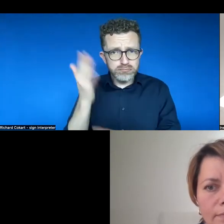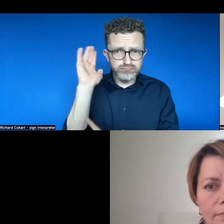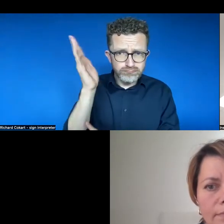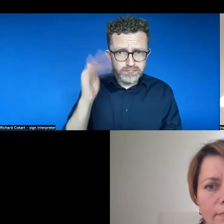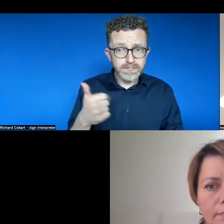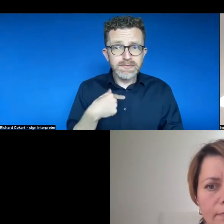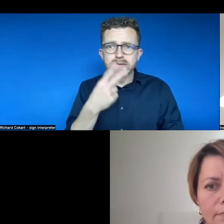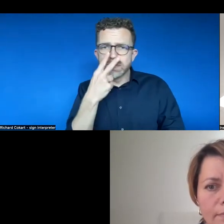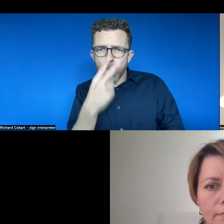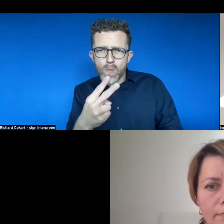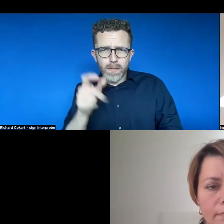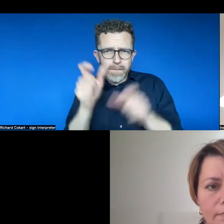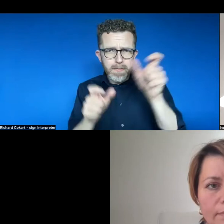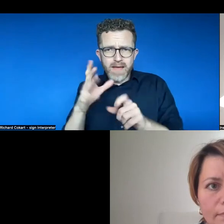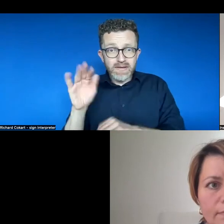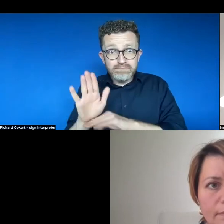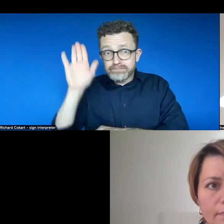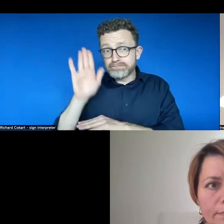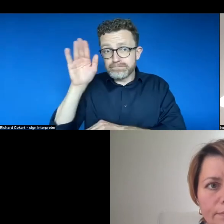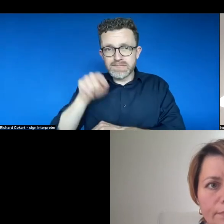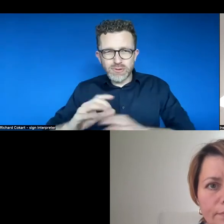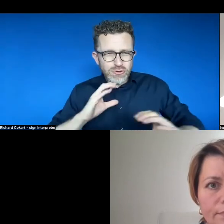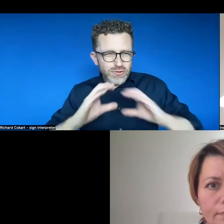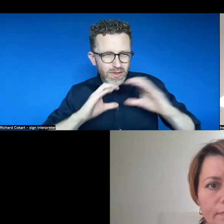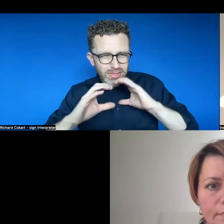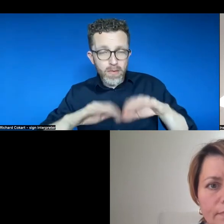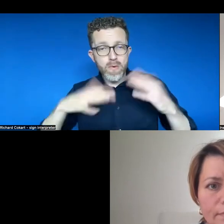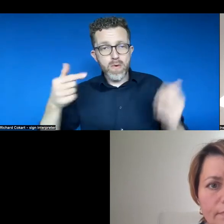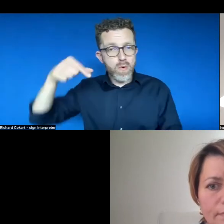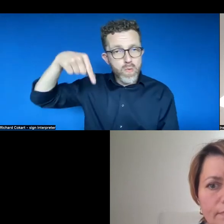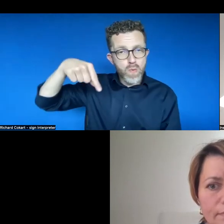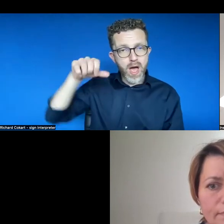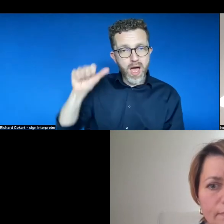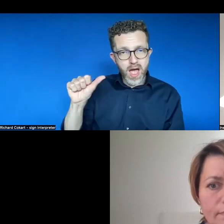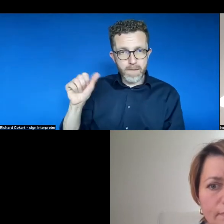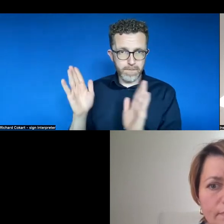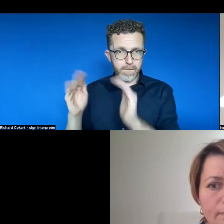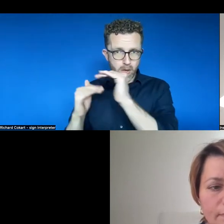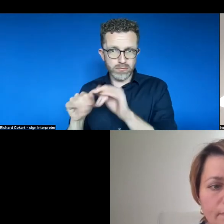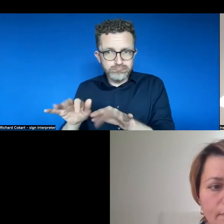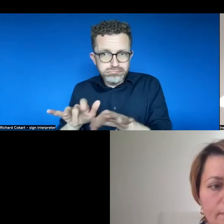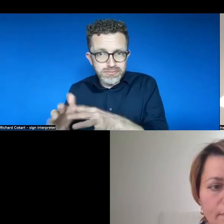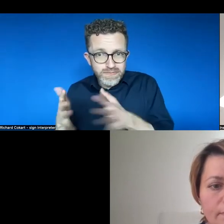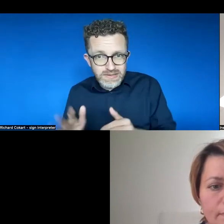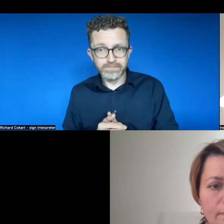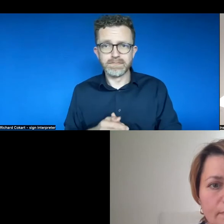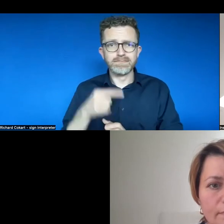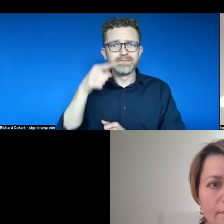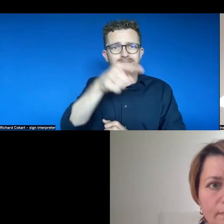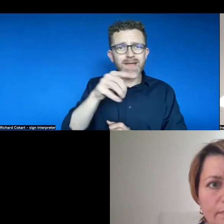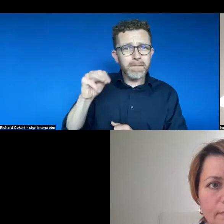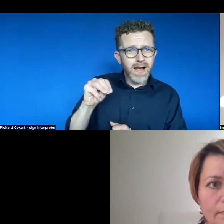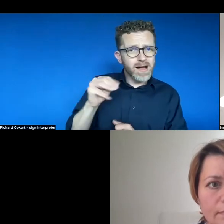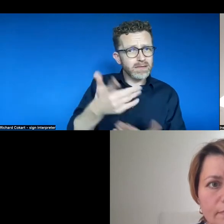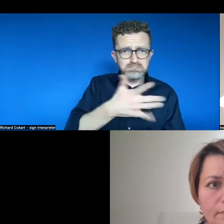or there might be some useful connections as well for you to make with people who are